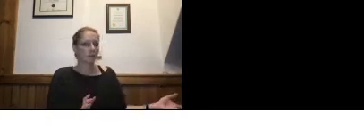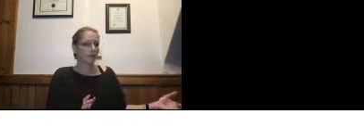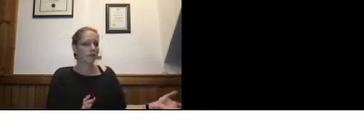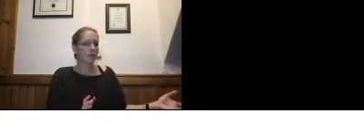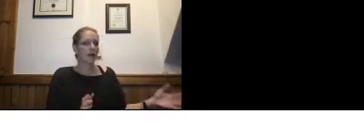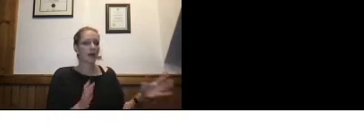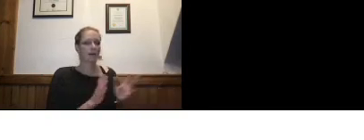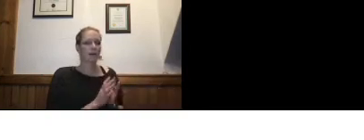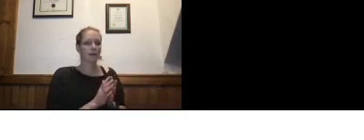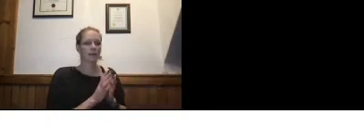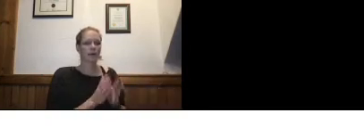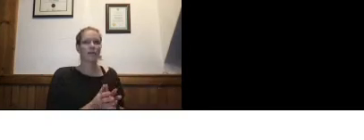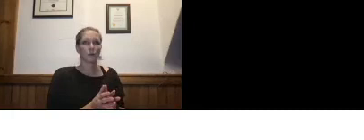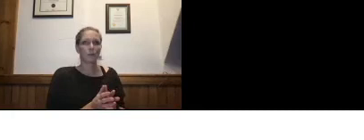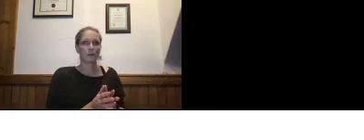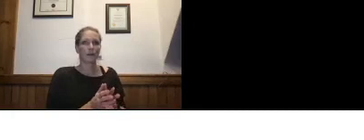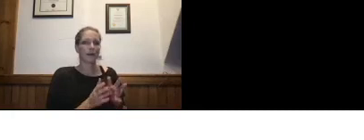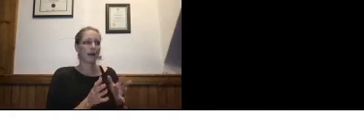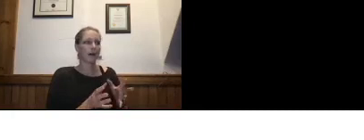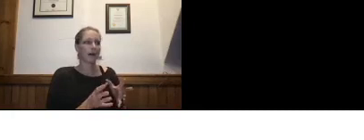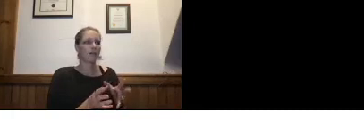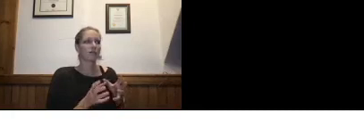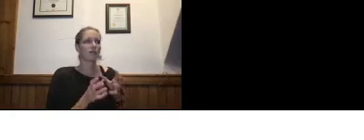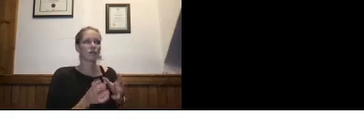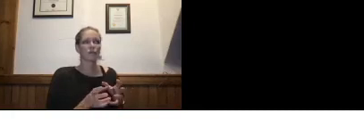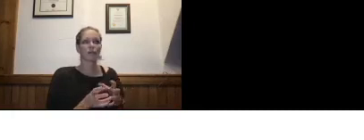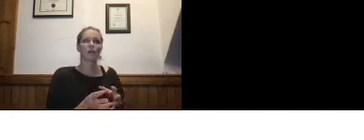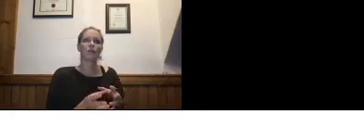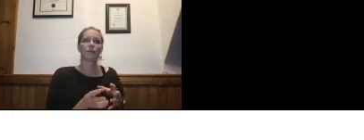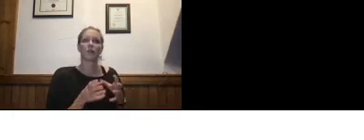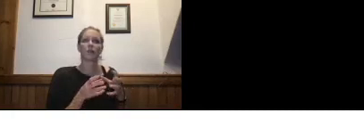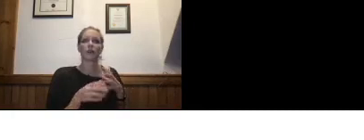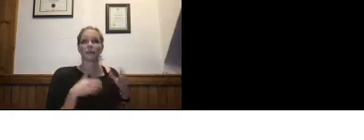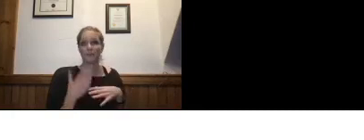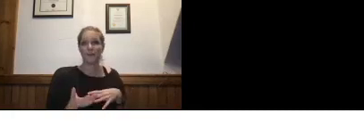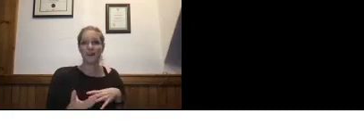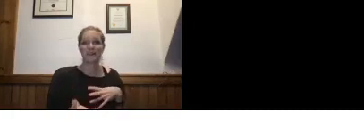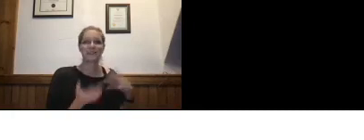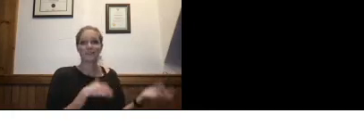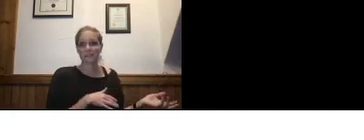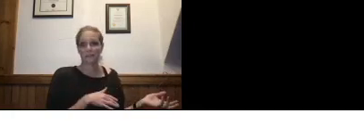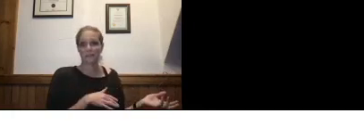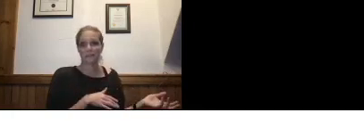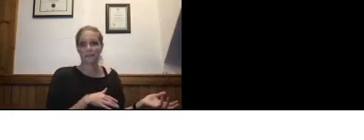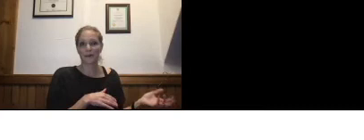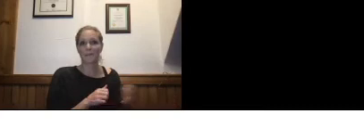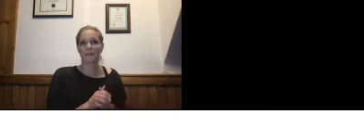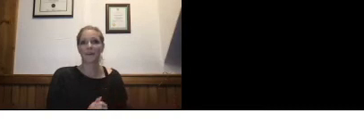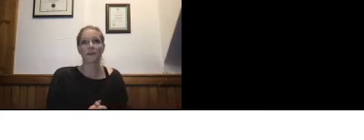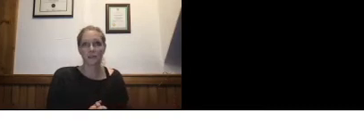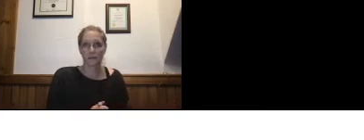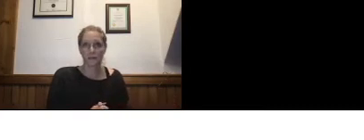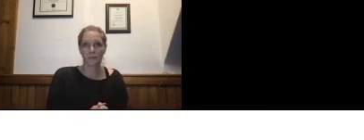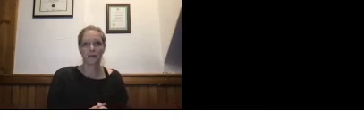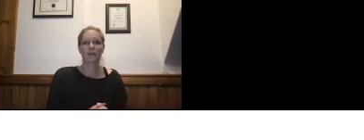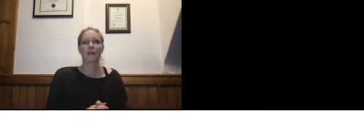Enroll HD, how many are on metformin, and how does their progression compare to people who